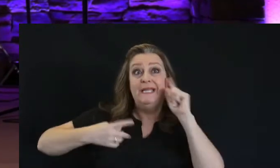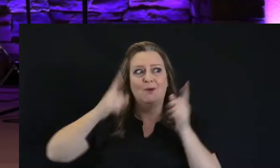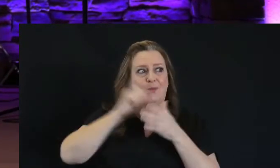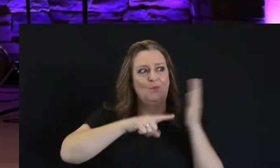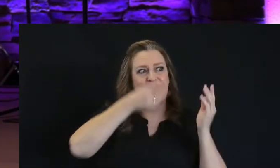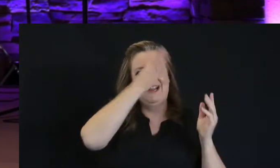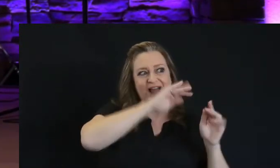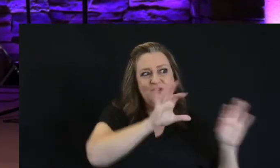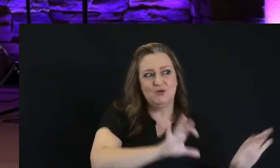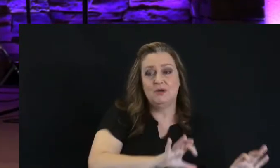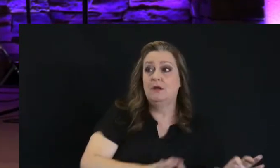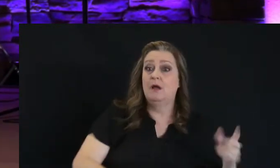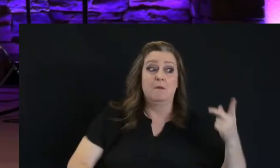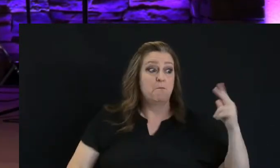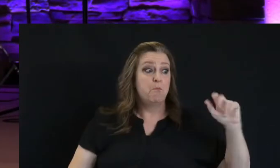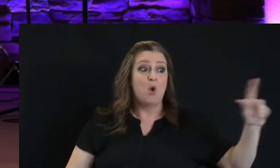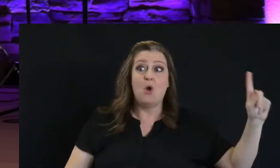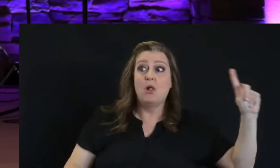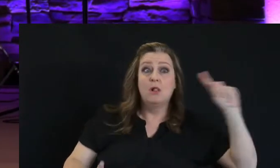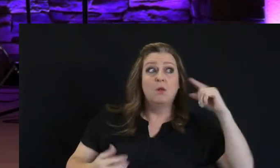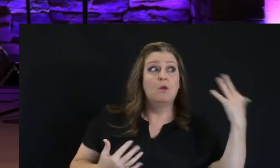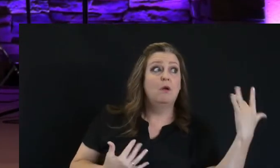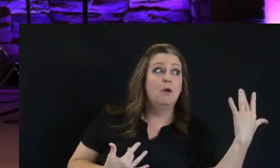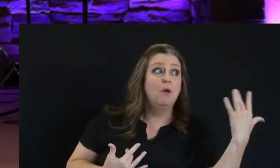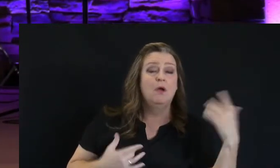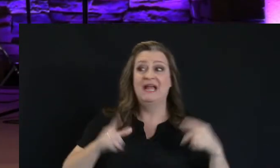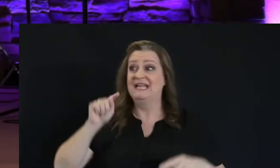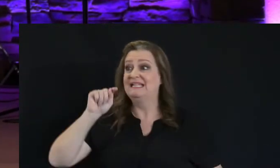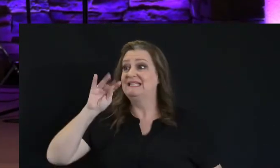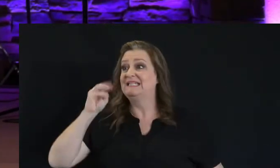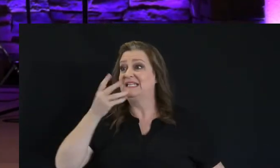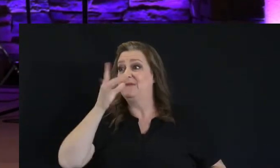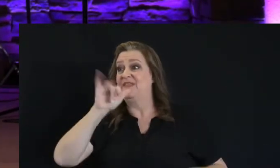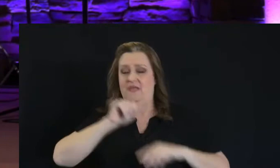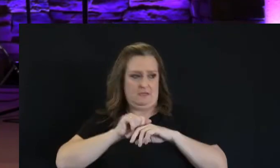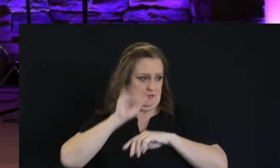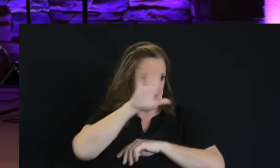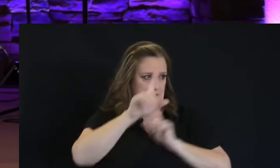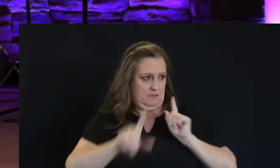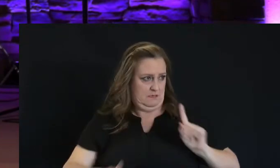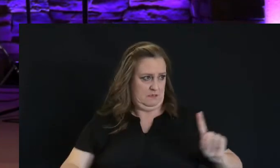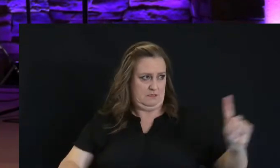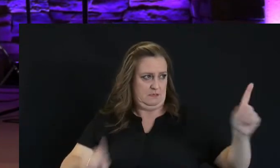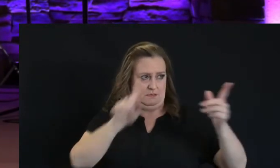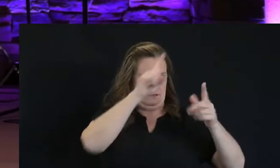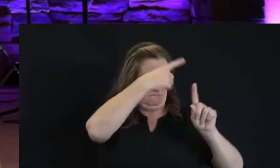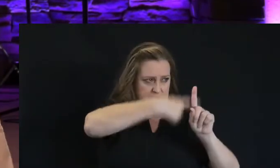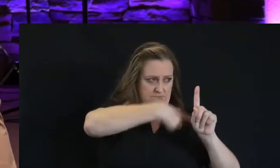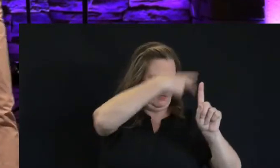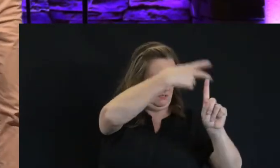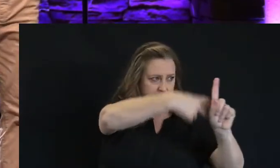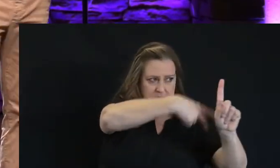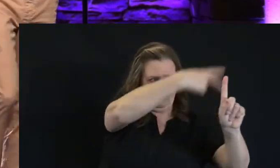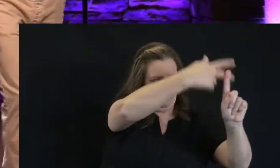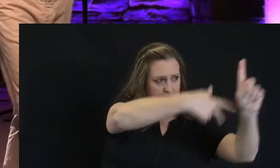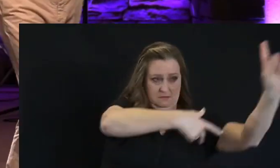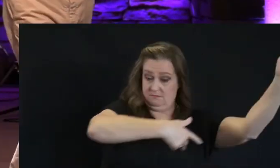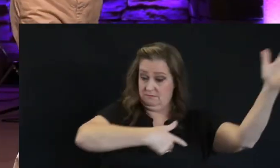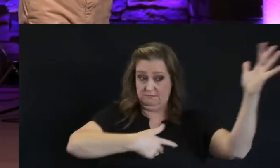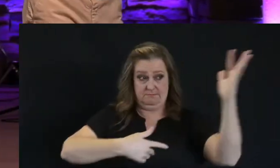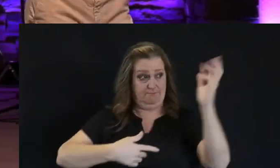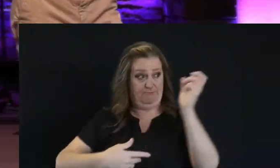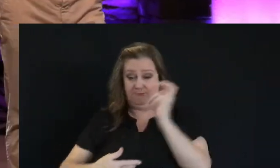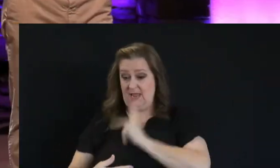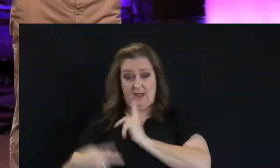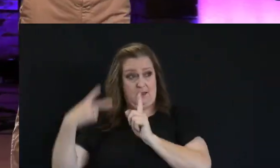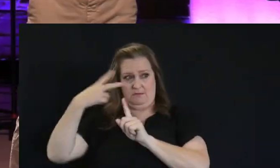understand, for Paul to get news of the eternal, he had to send Timothy on a quest back to Thessalonica. That meant weeks away, months away from Timothy, and he had to wait